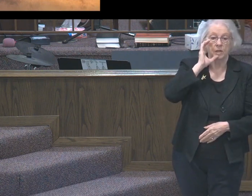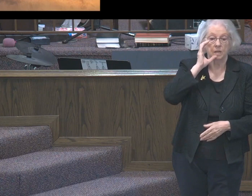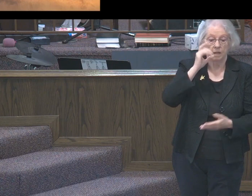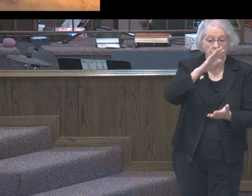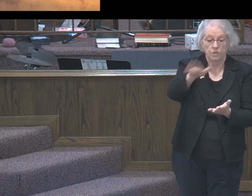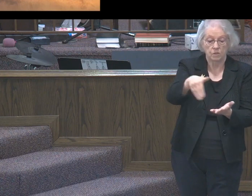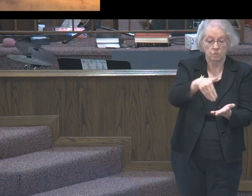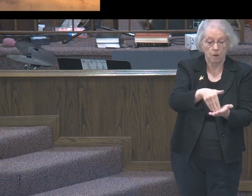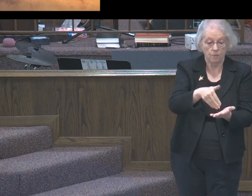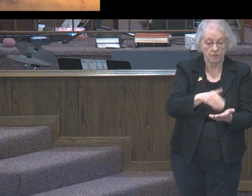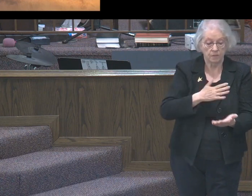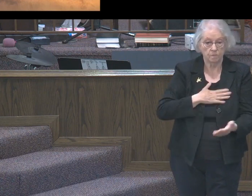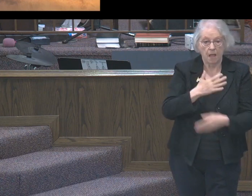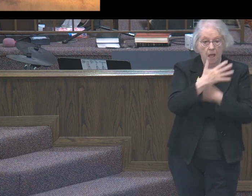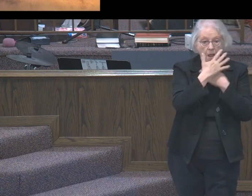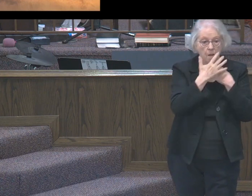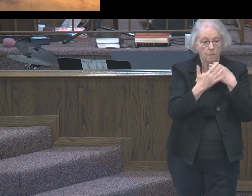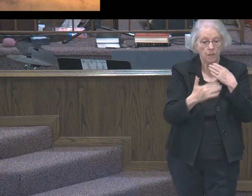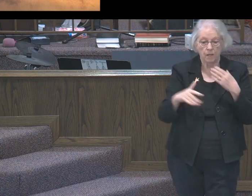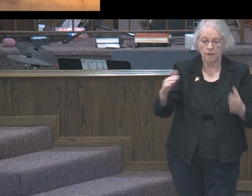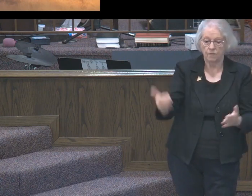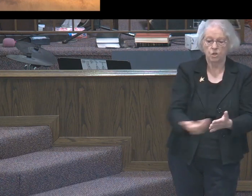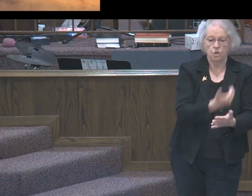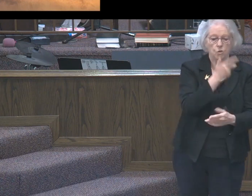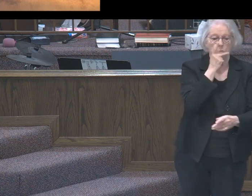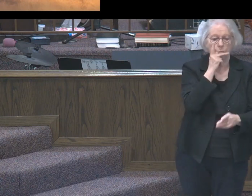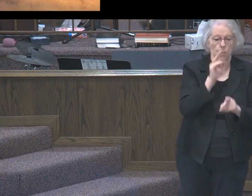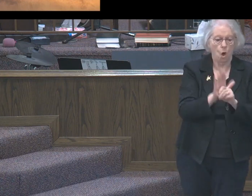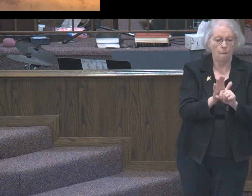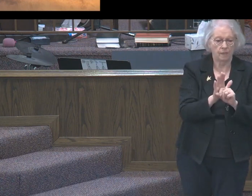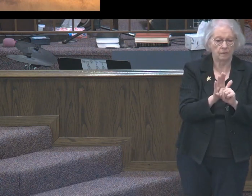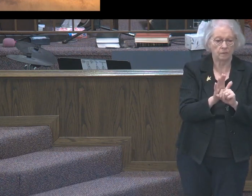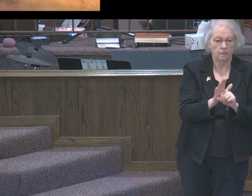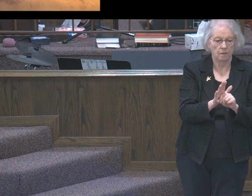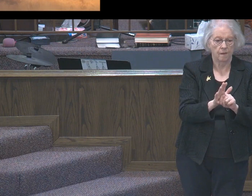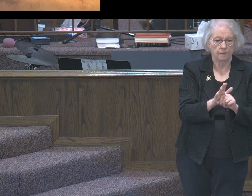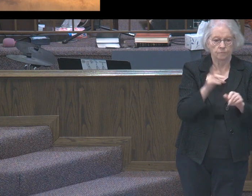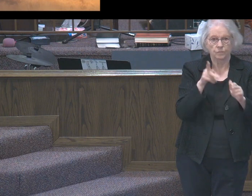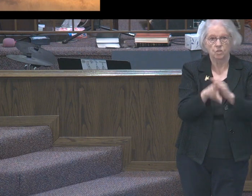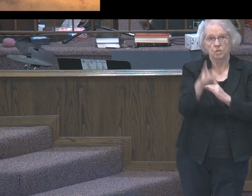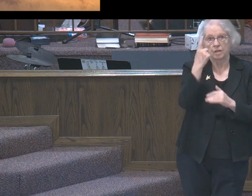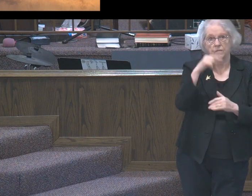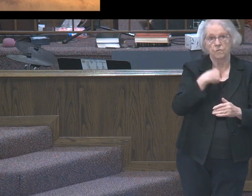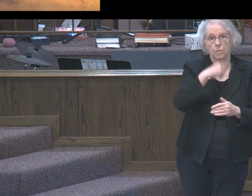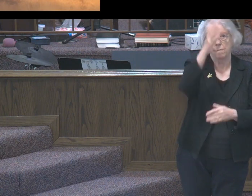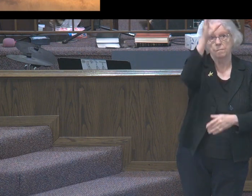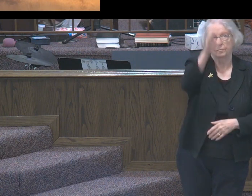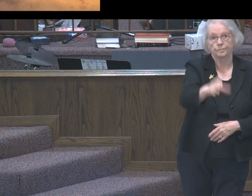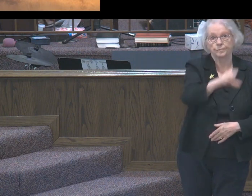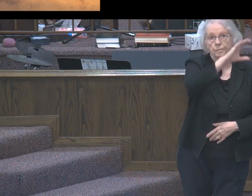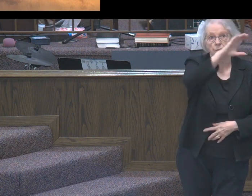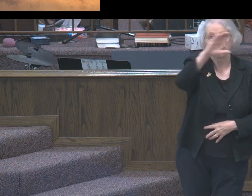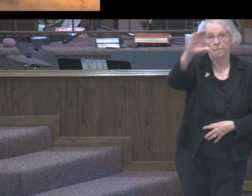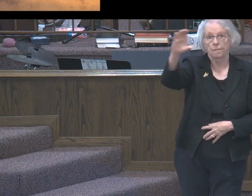this is my blood of the new covenant, which is shed for many for the remission of